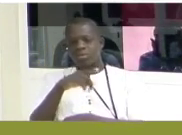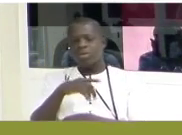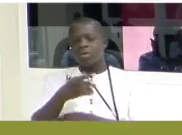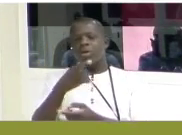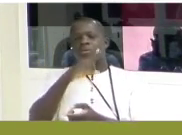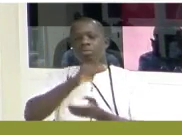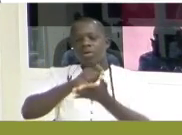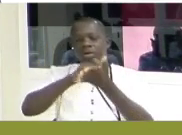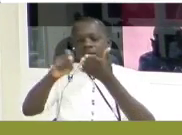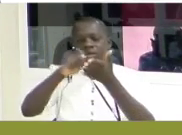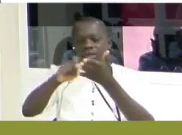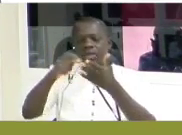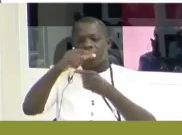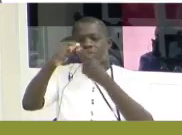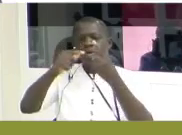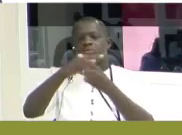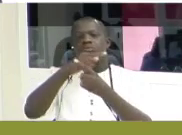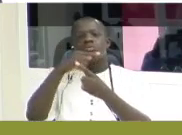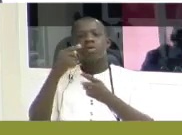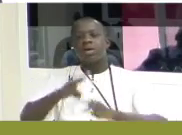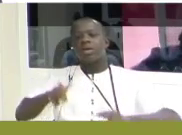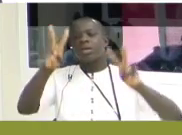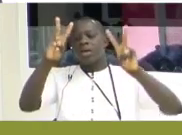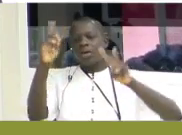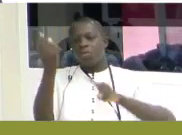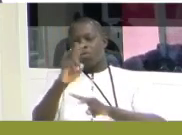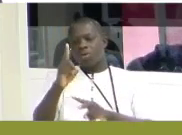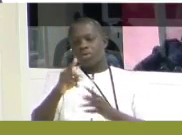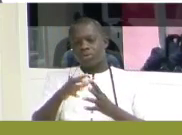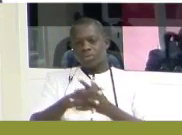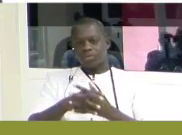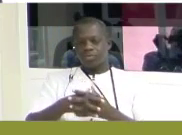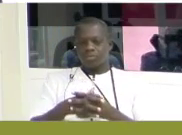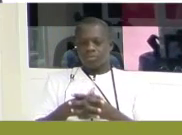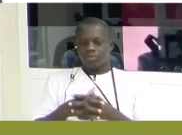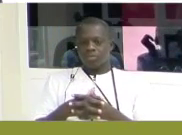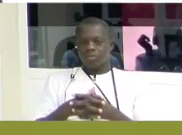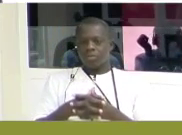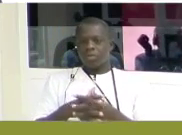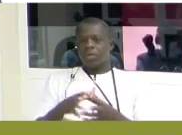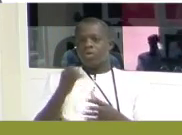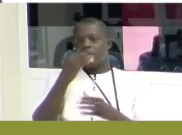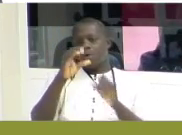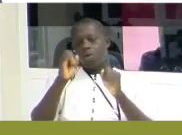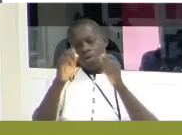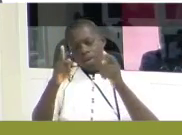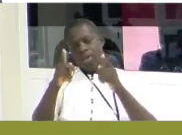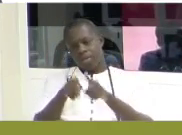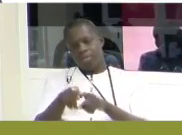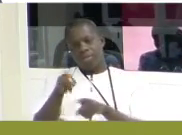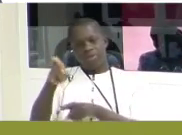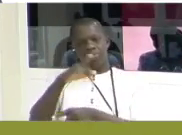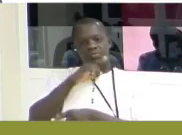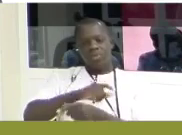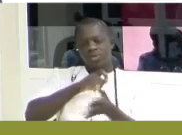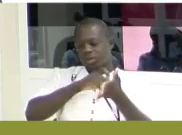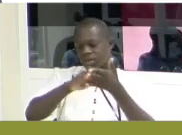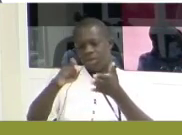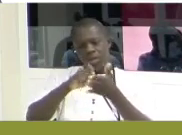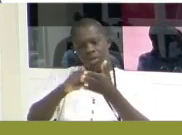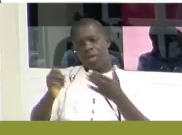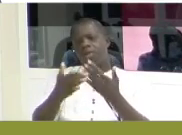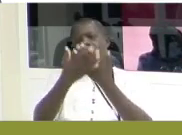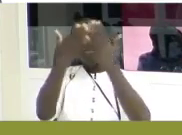of the president's mom? She said, okay, the Pandiri wrote a lot about